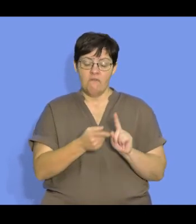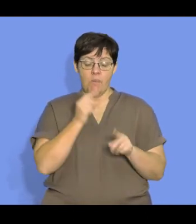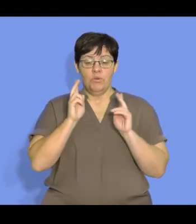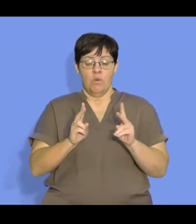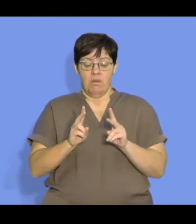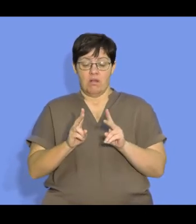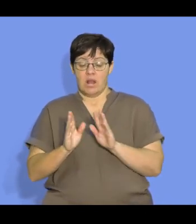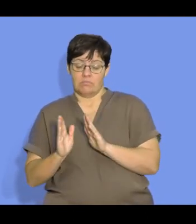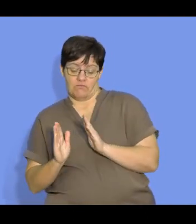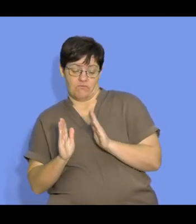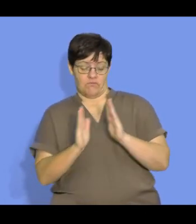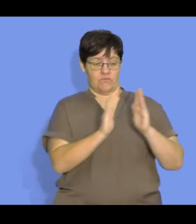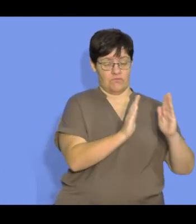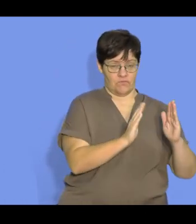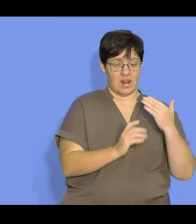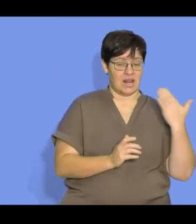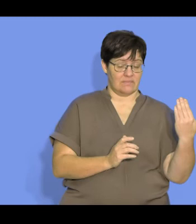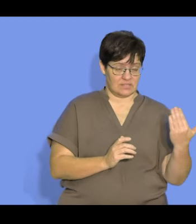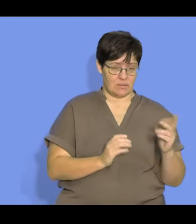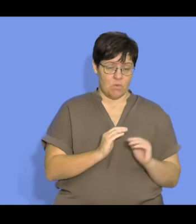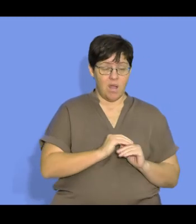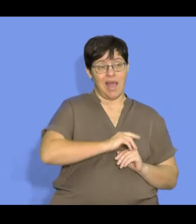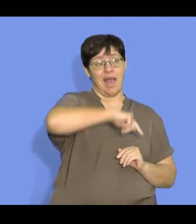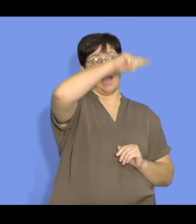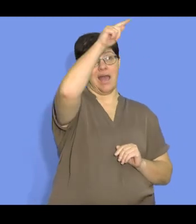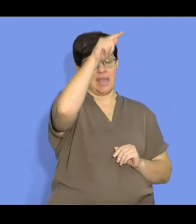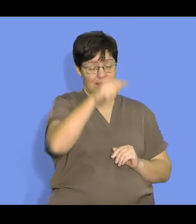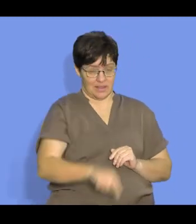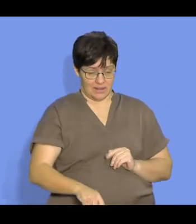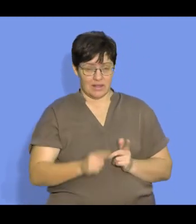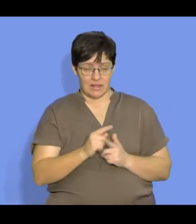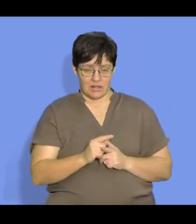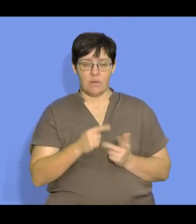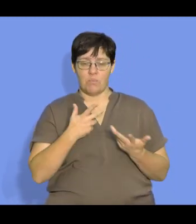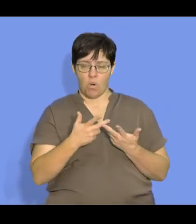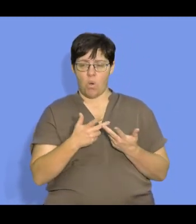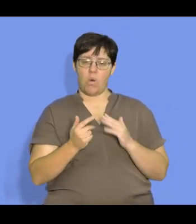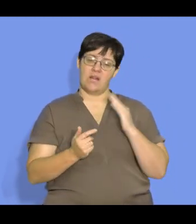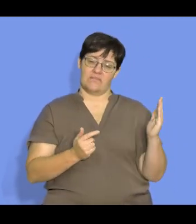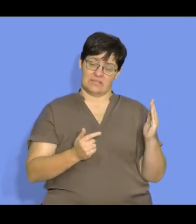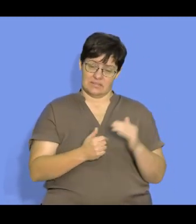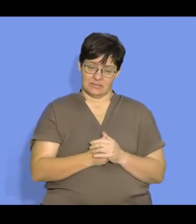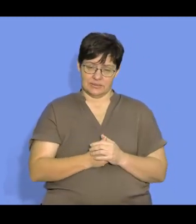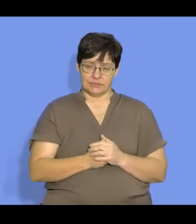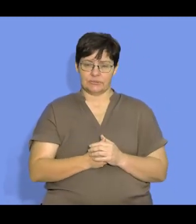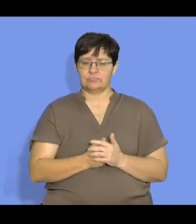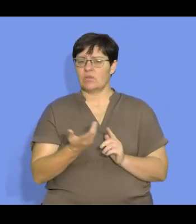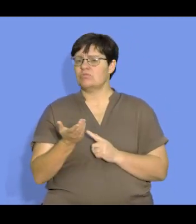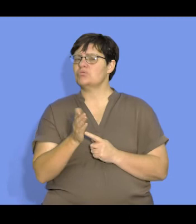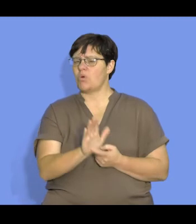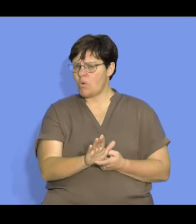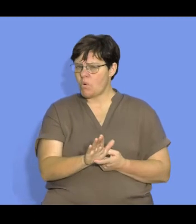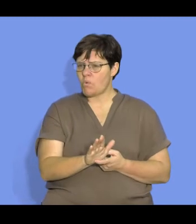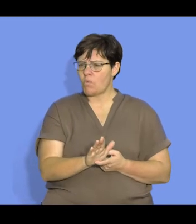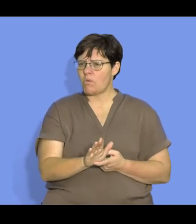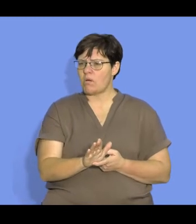the normal curve, I have a higher peak, and my peak is more to the left. So it shows